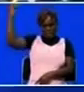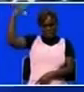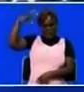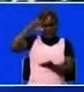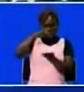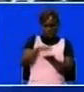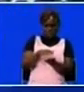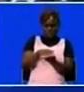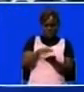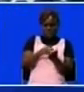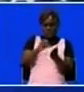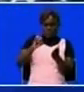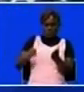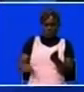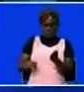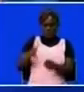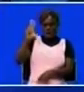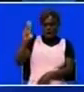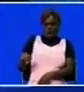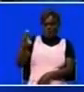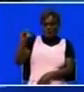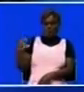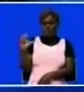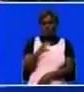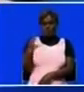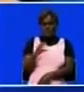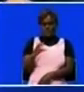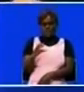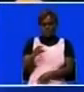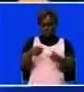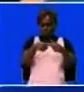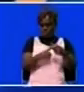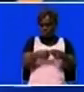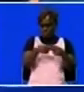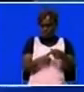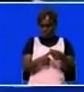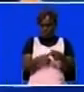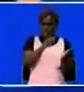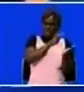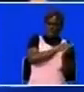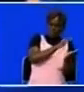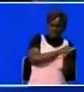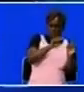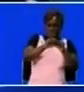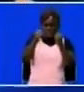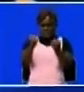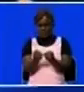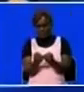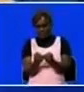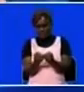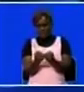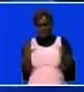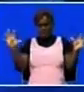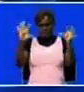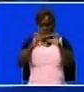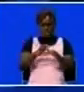and eventually eliminates the need to switch off customers to undertake repair works, routine maintenance, system reinforcement, and